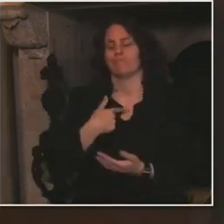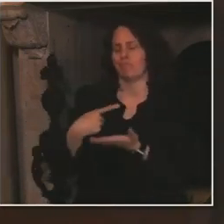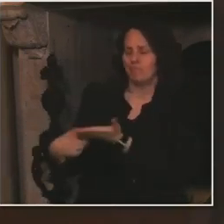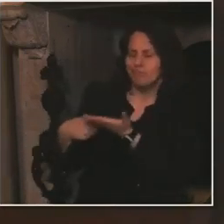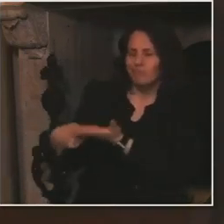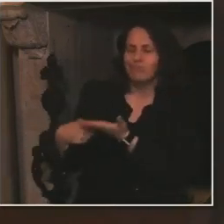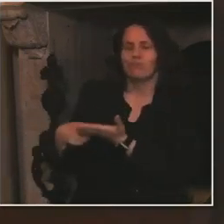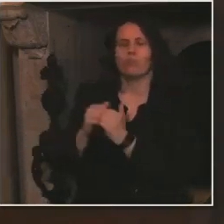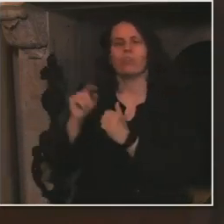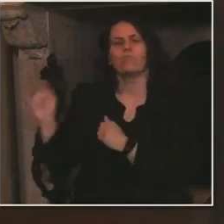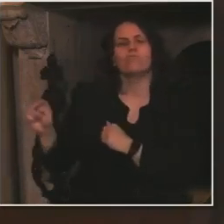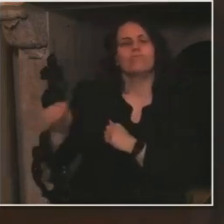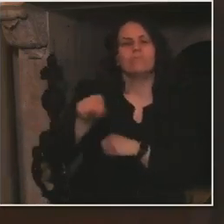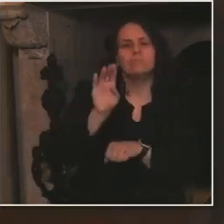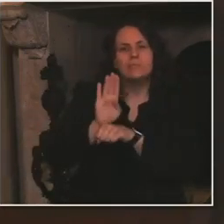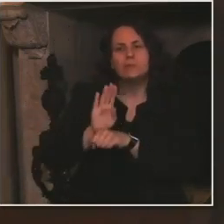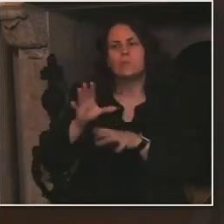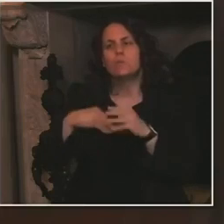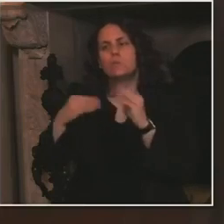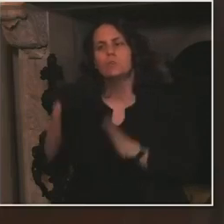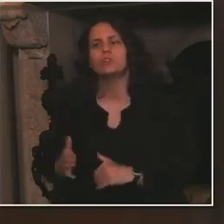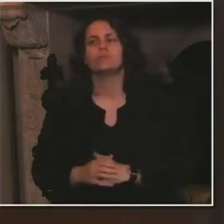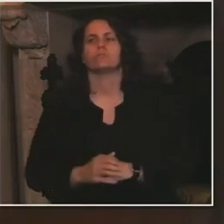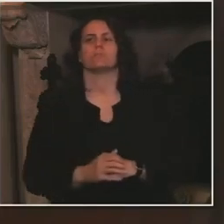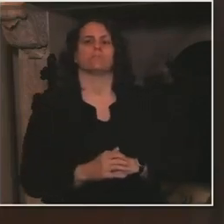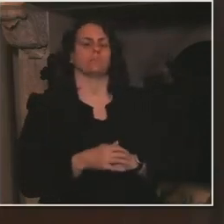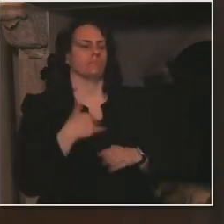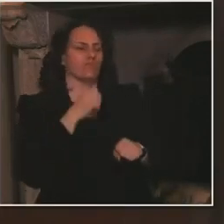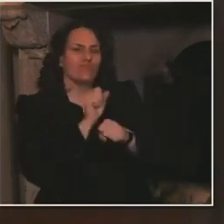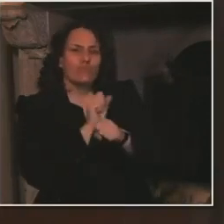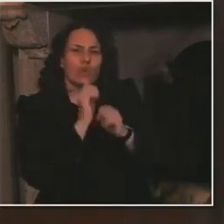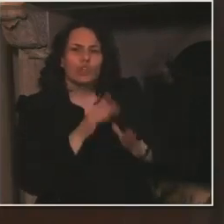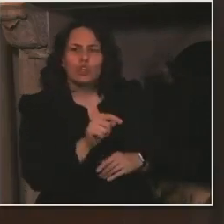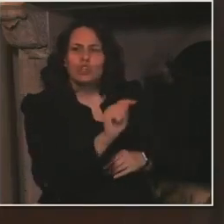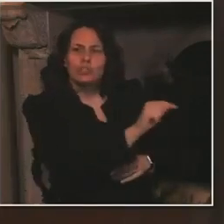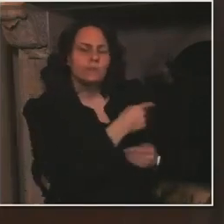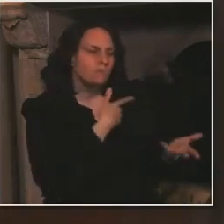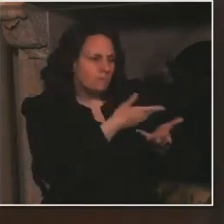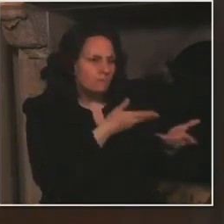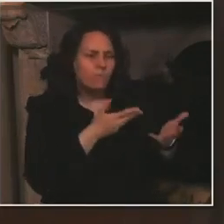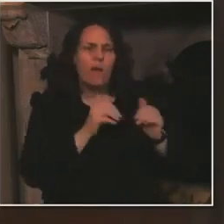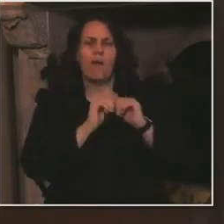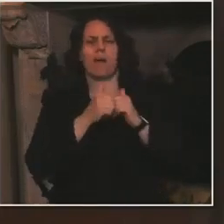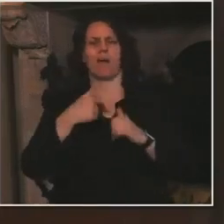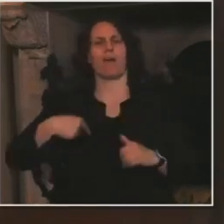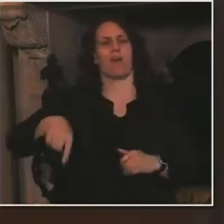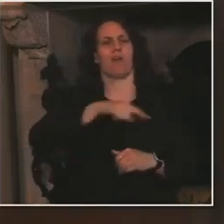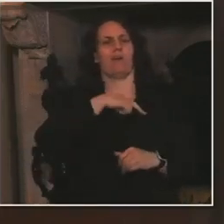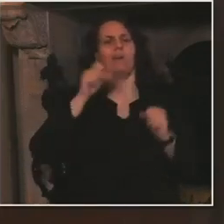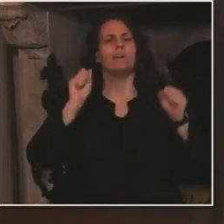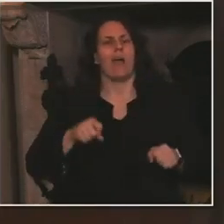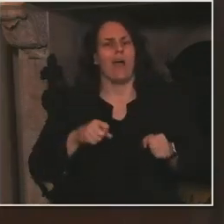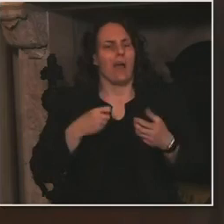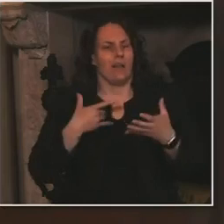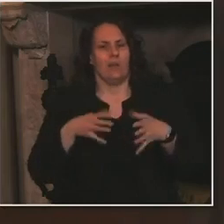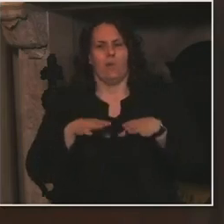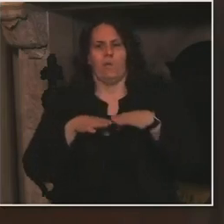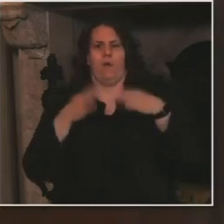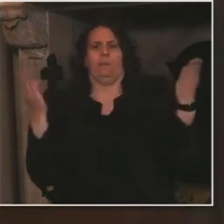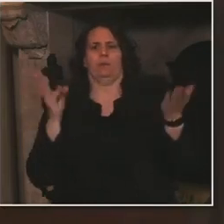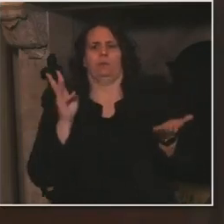will keep those conversations going as we continue to turn the dial. We have to be patient, and I know that this